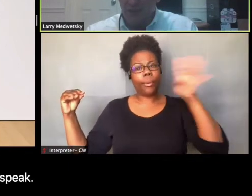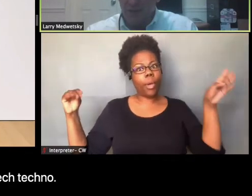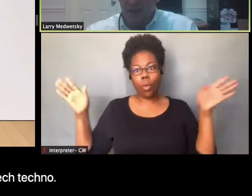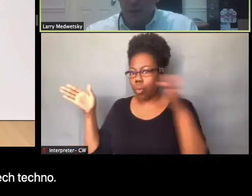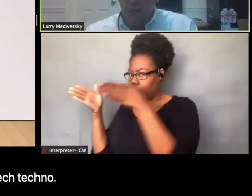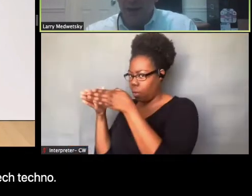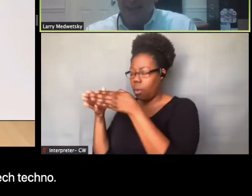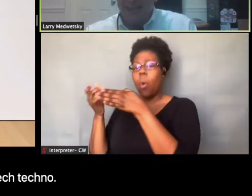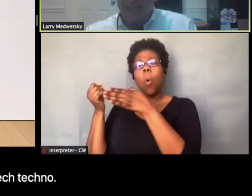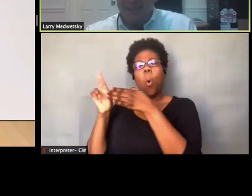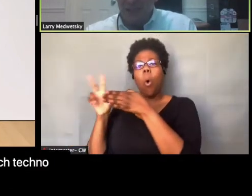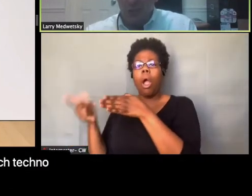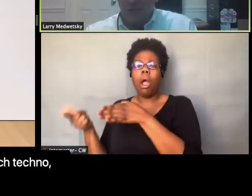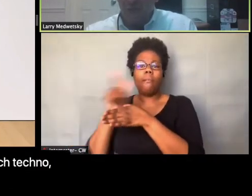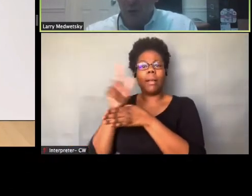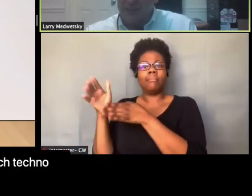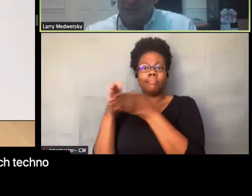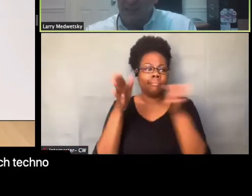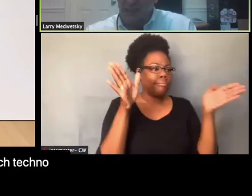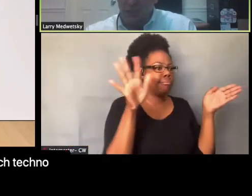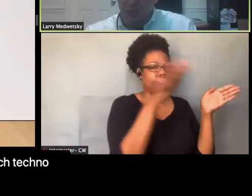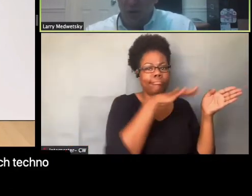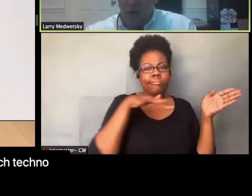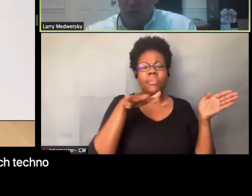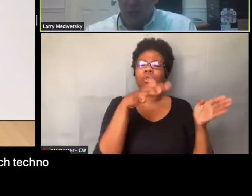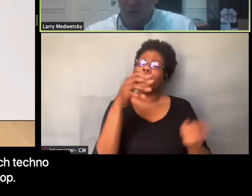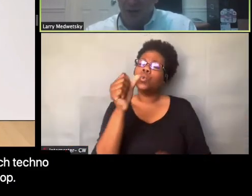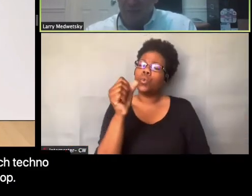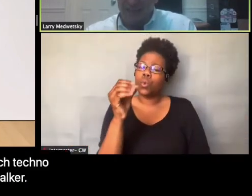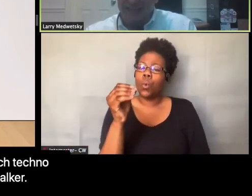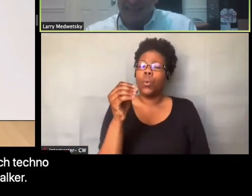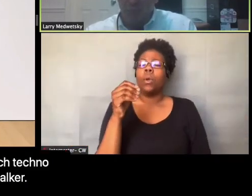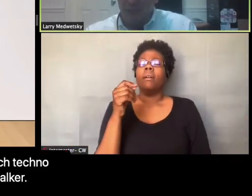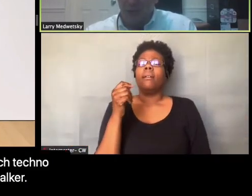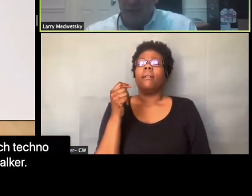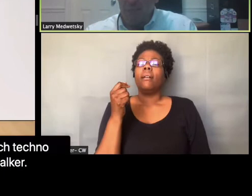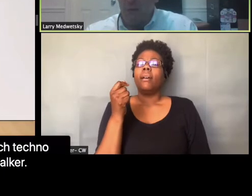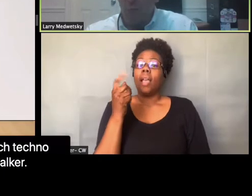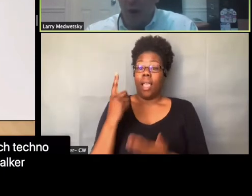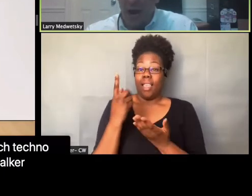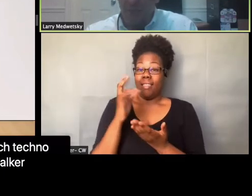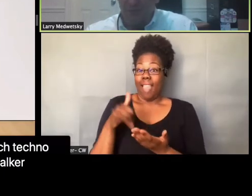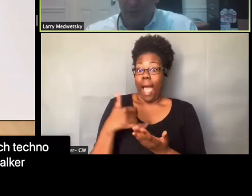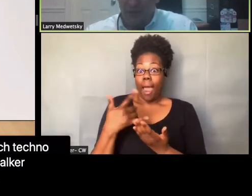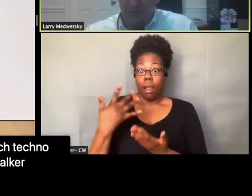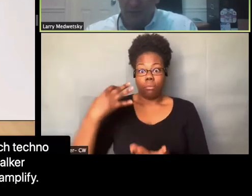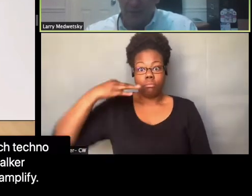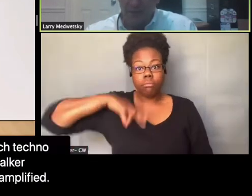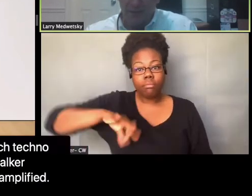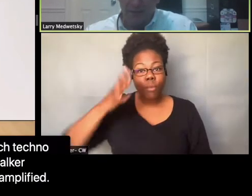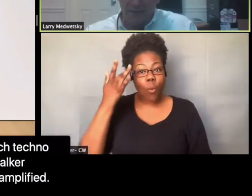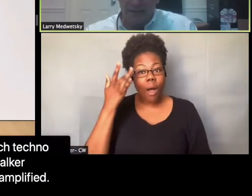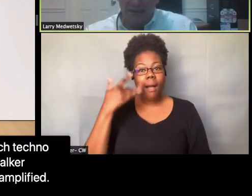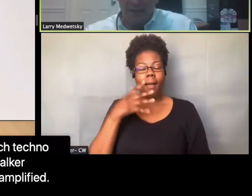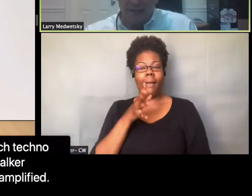signal, making it easier to focus and listen to the talker, because that's what's going to be more amplified.